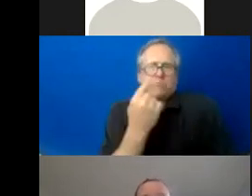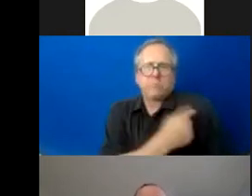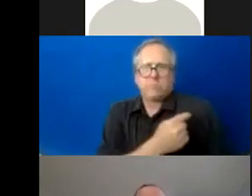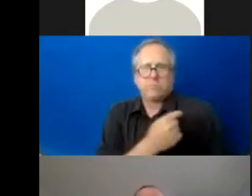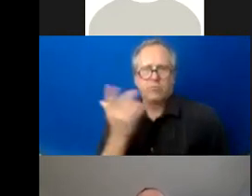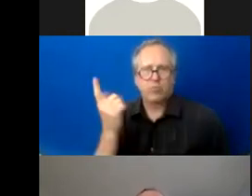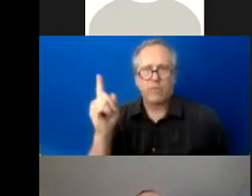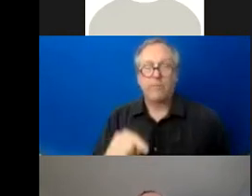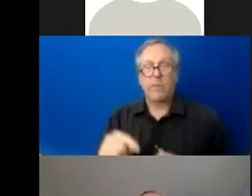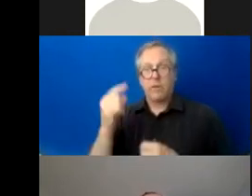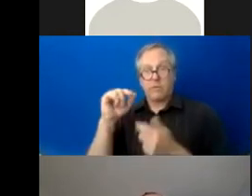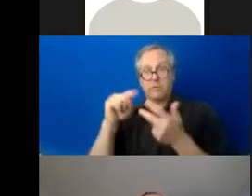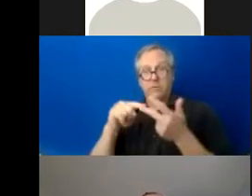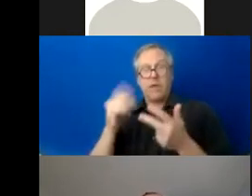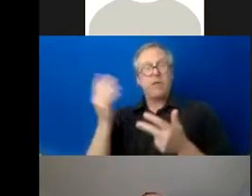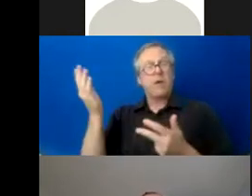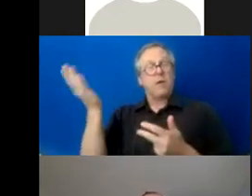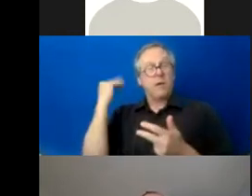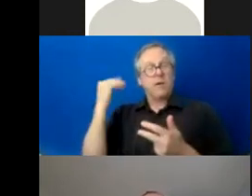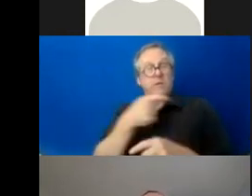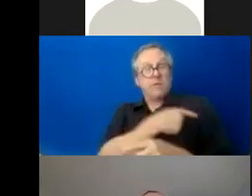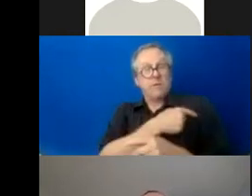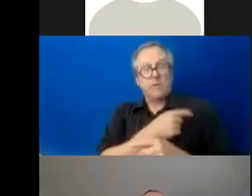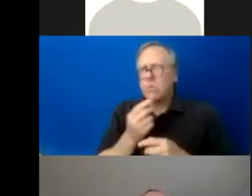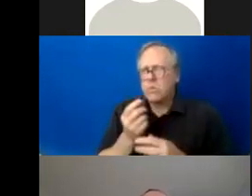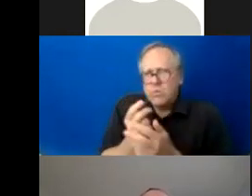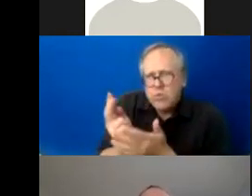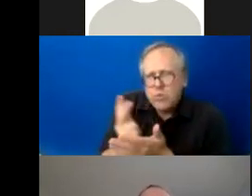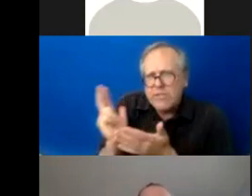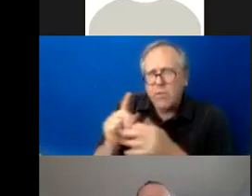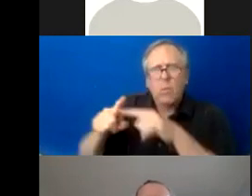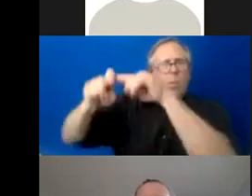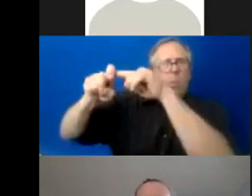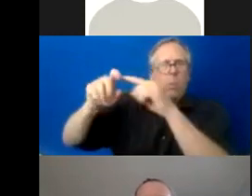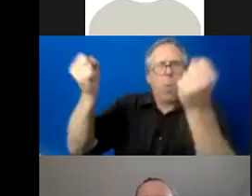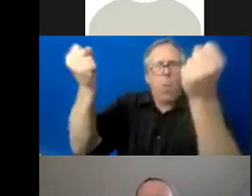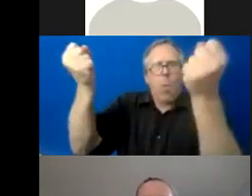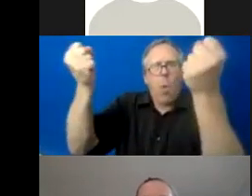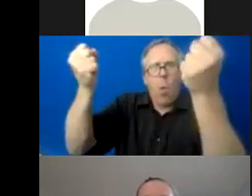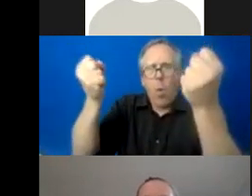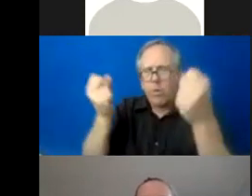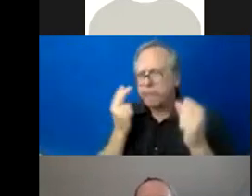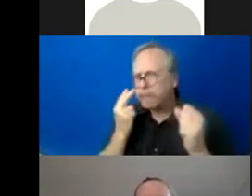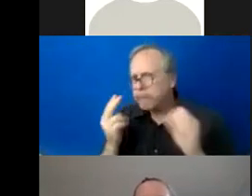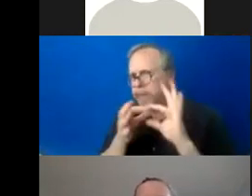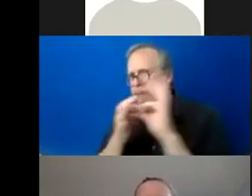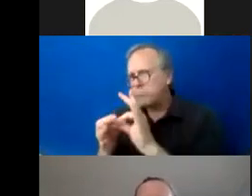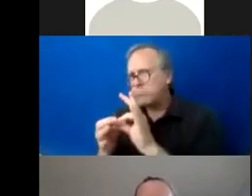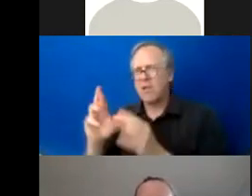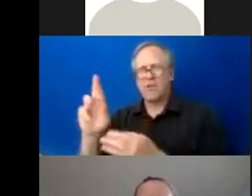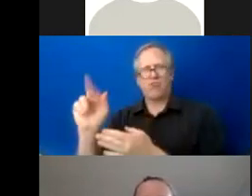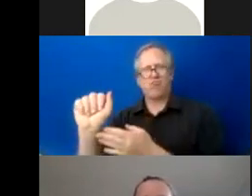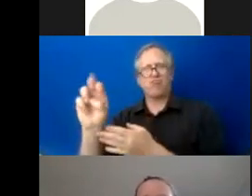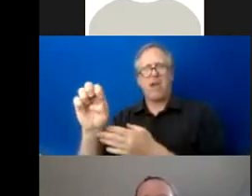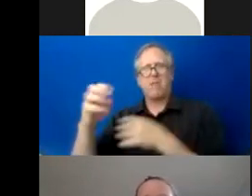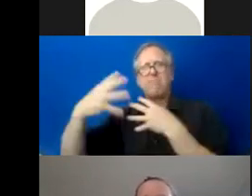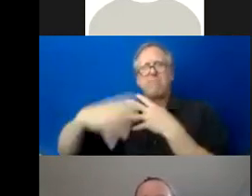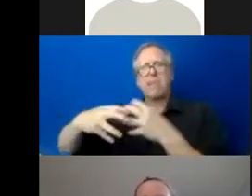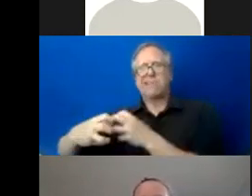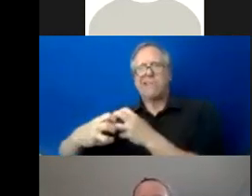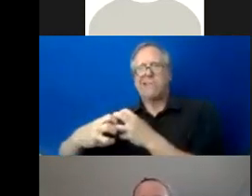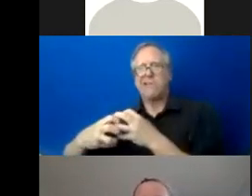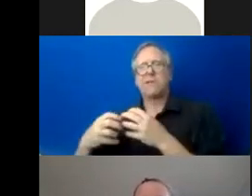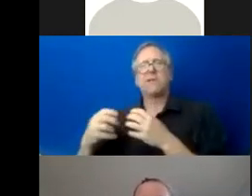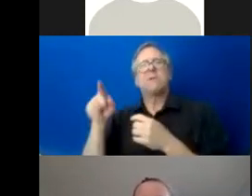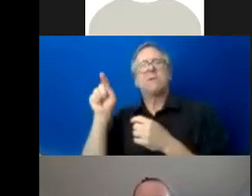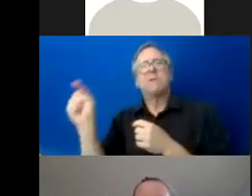The one-shot vaccine was temporarily paused a few weeks ago to look for possible ties to rare serious blood clots that were reported during the